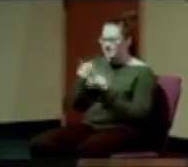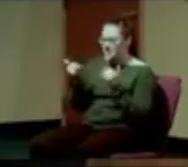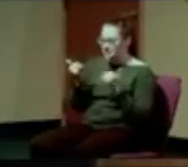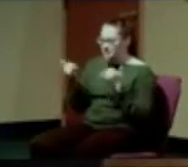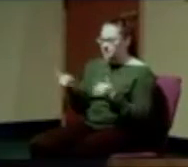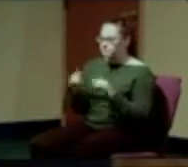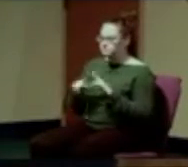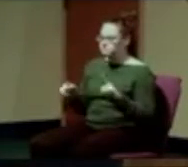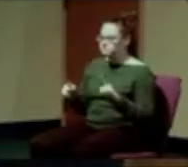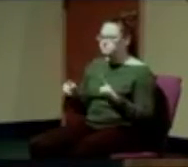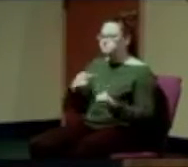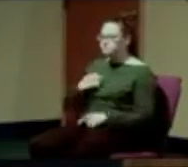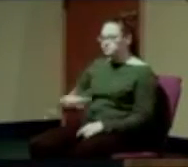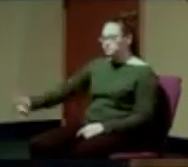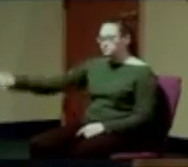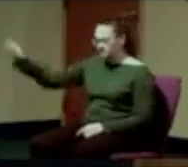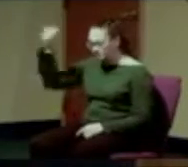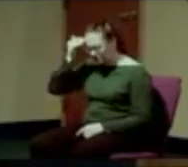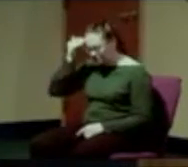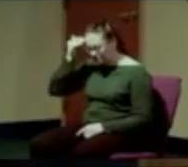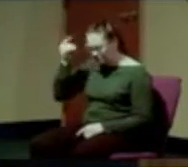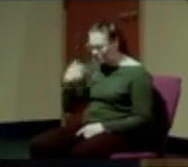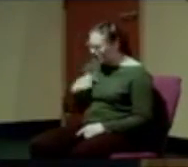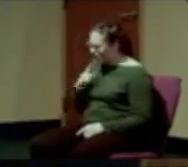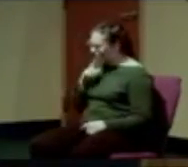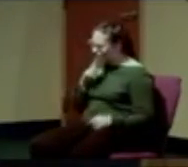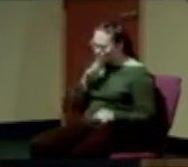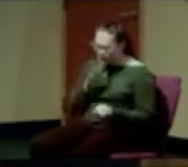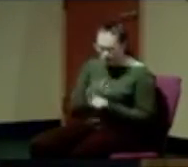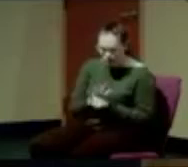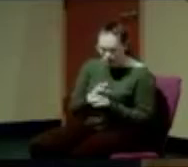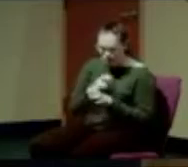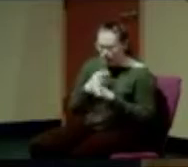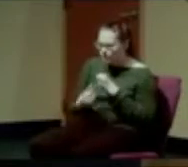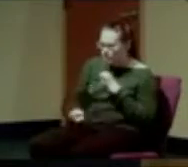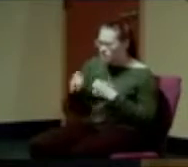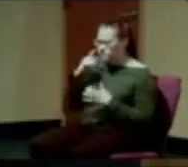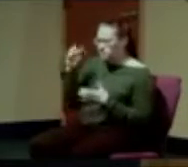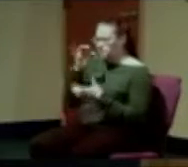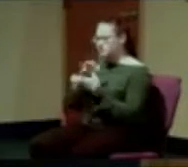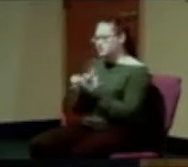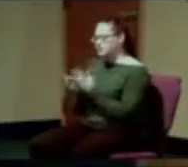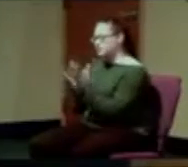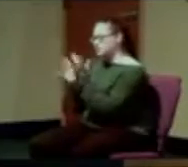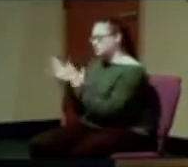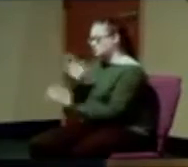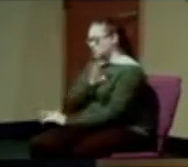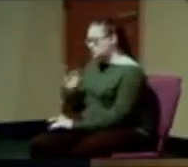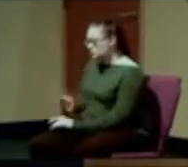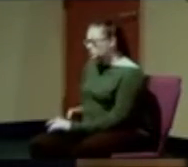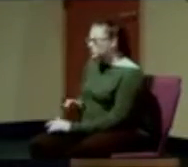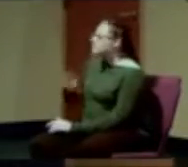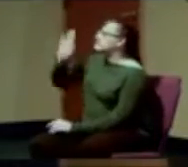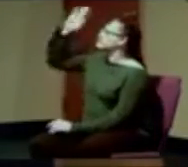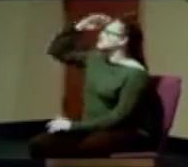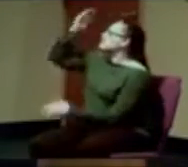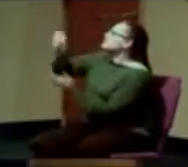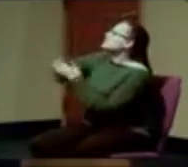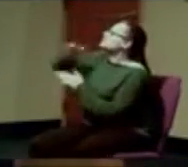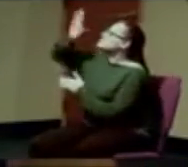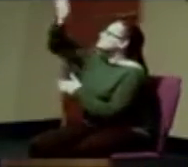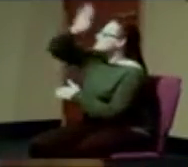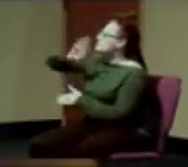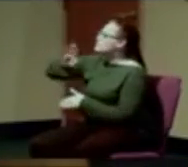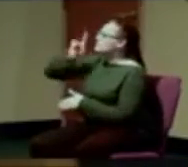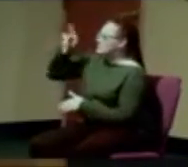my mind, I thoroughly believe that Jesus Christ is the Son of God. He existed in